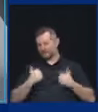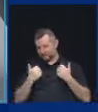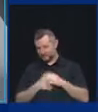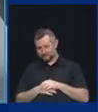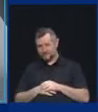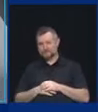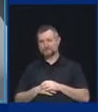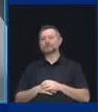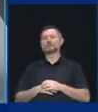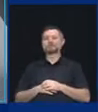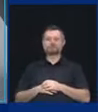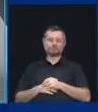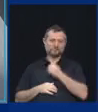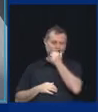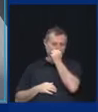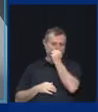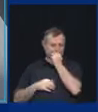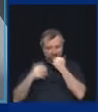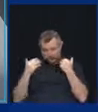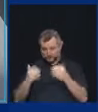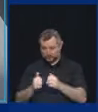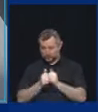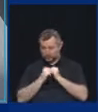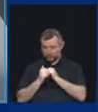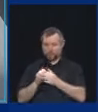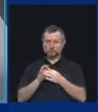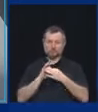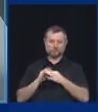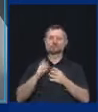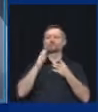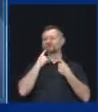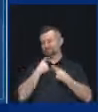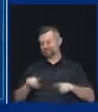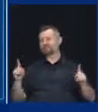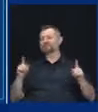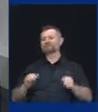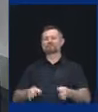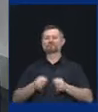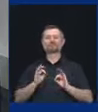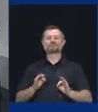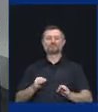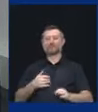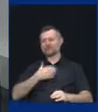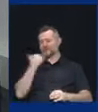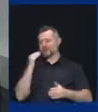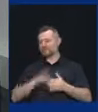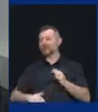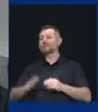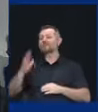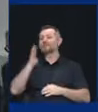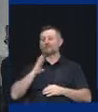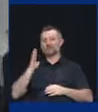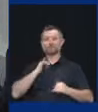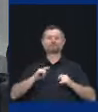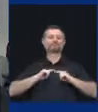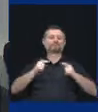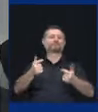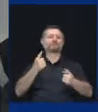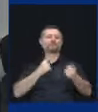do it when we do it together, and we will, and we're going to be better than ever. Questions?